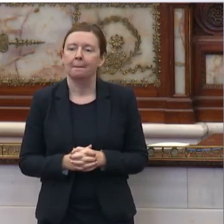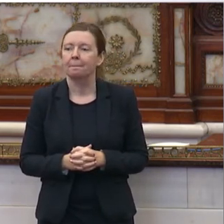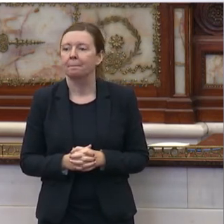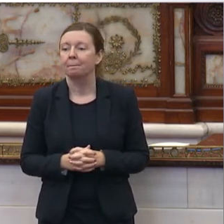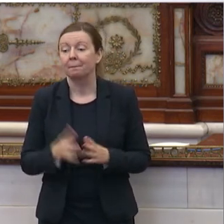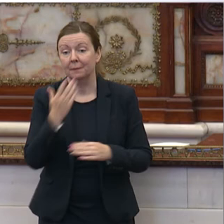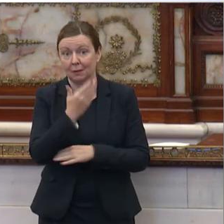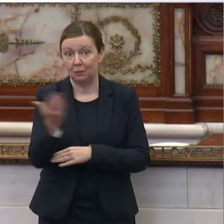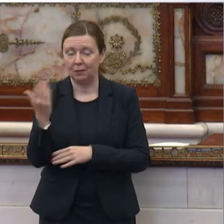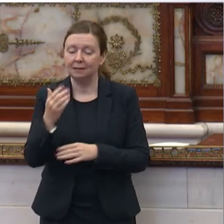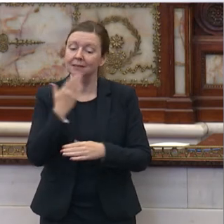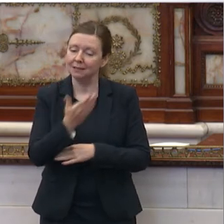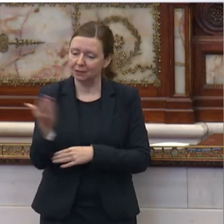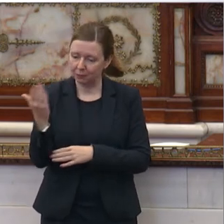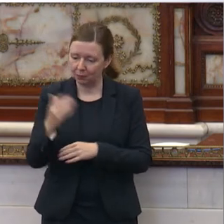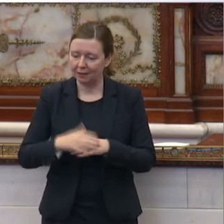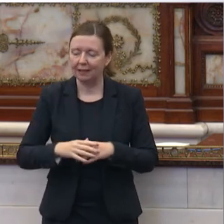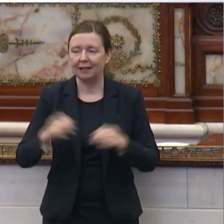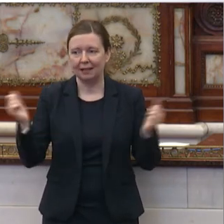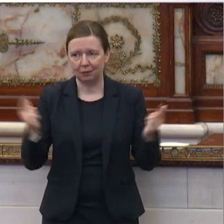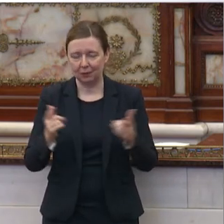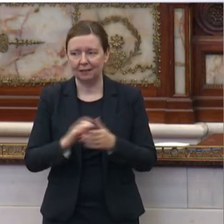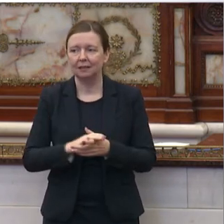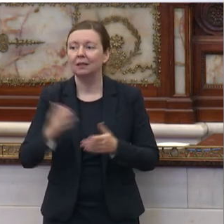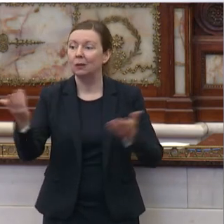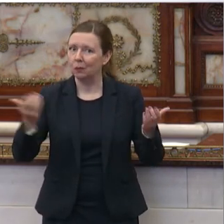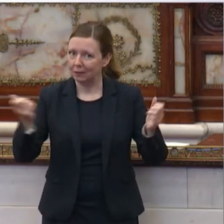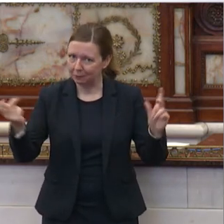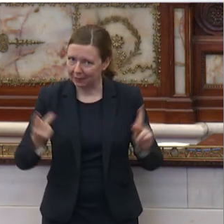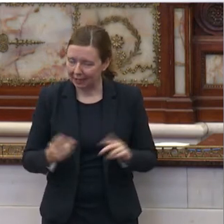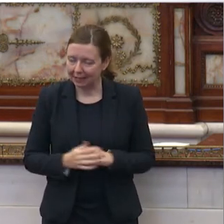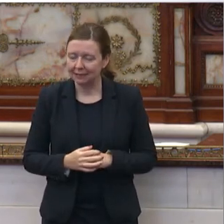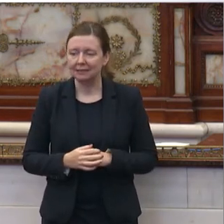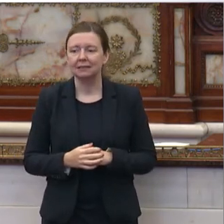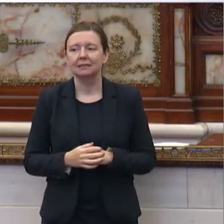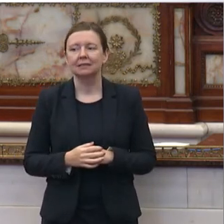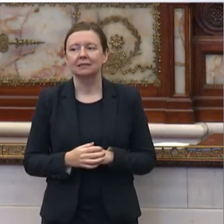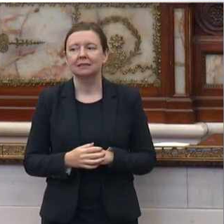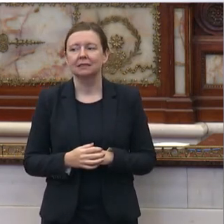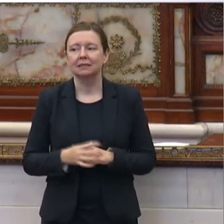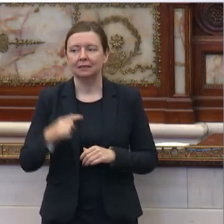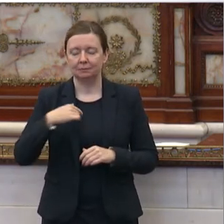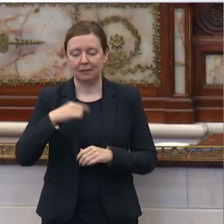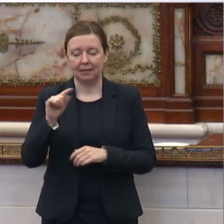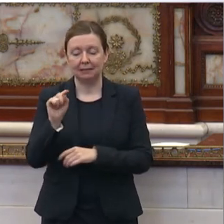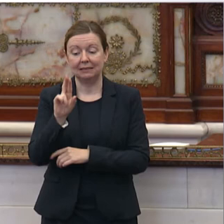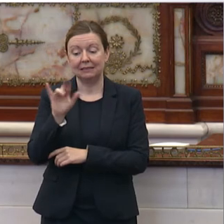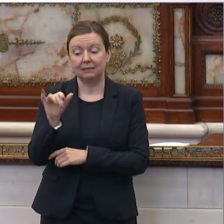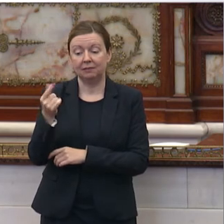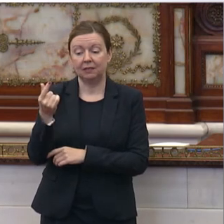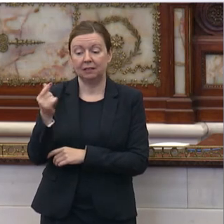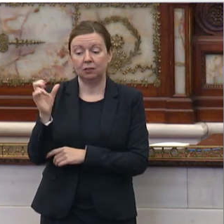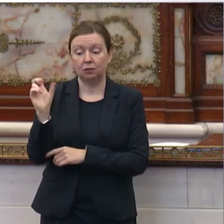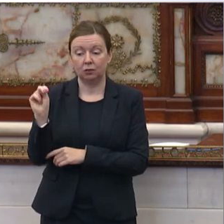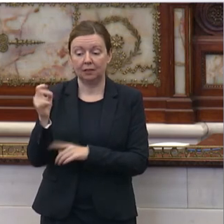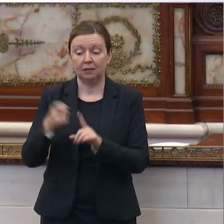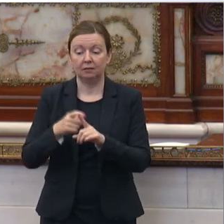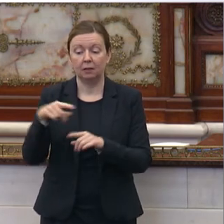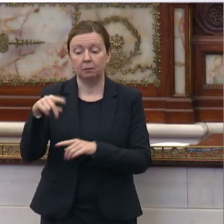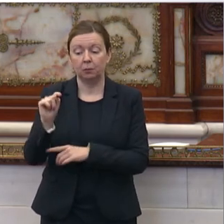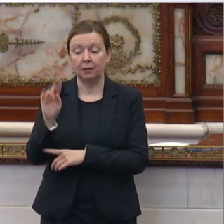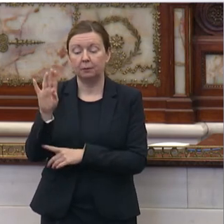Good morning. Good morning, everyone. Welcome back. This is Tiffany Green from Concerned Citizens of Point Breeze